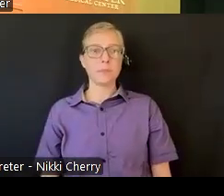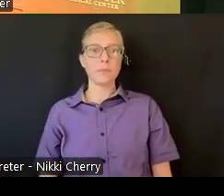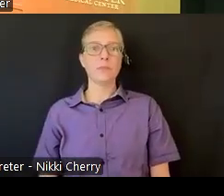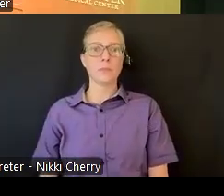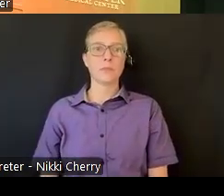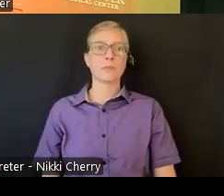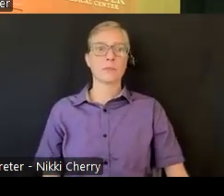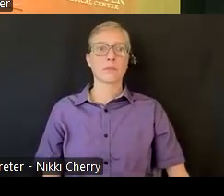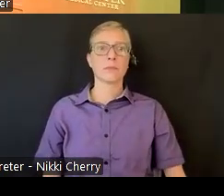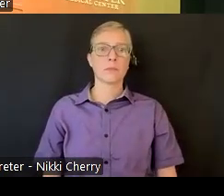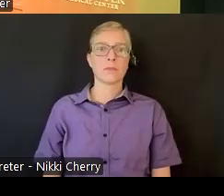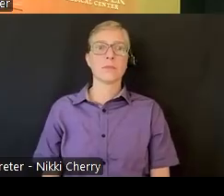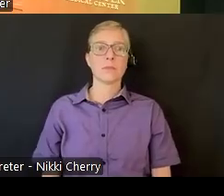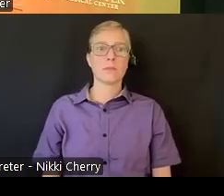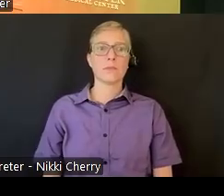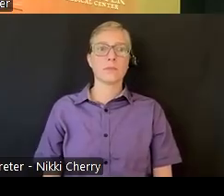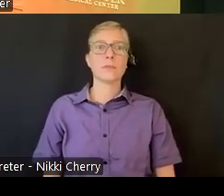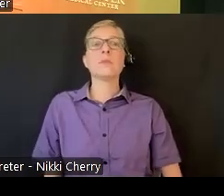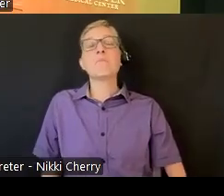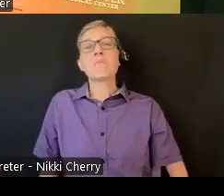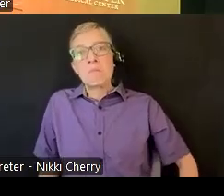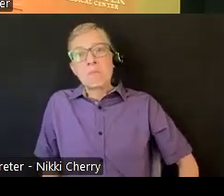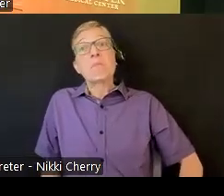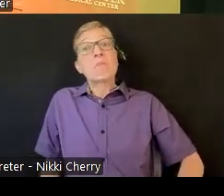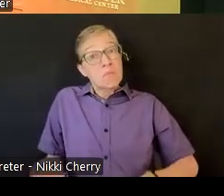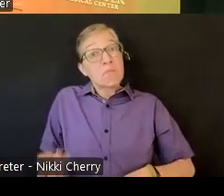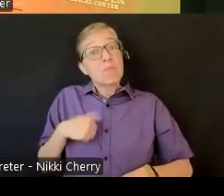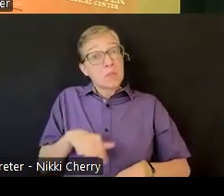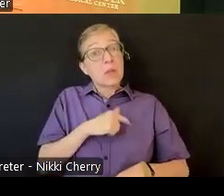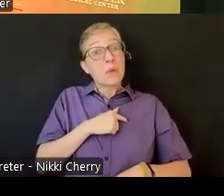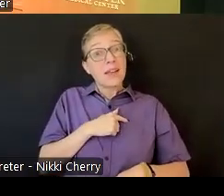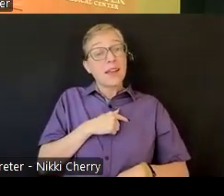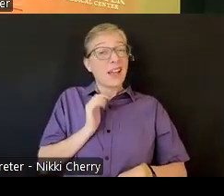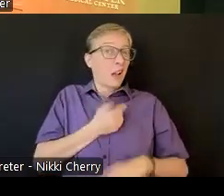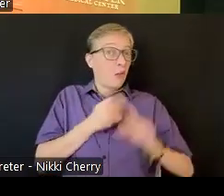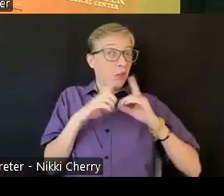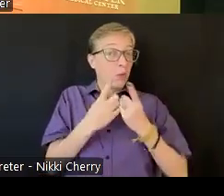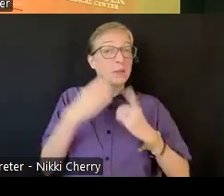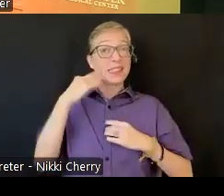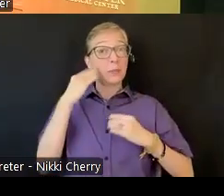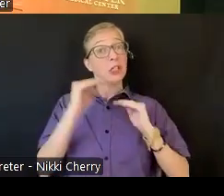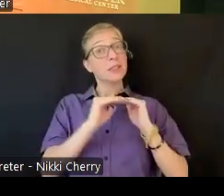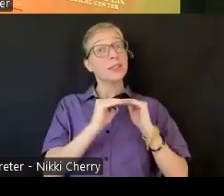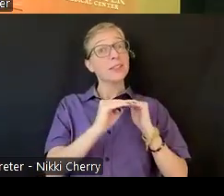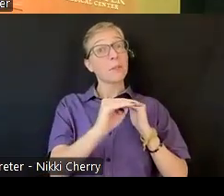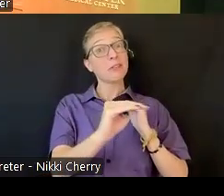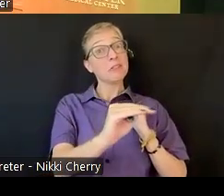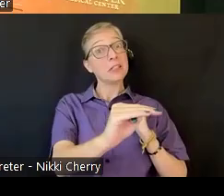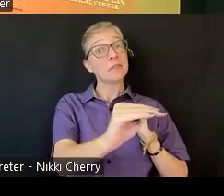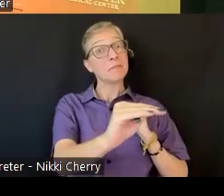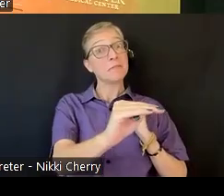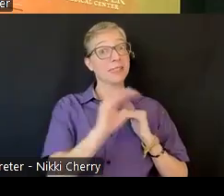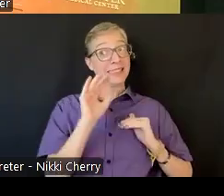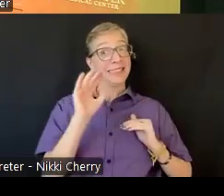our department is going through a period of stability that we are right now the only